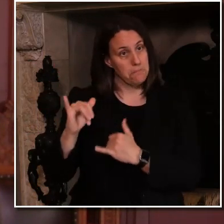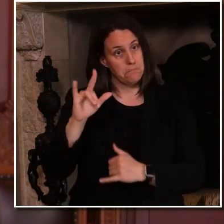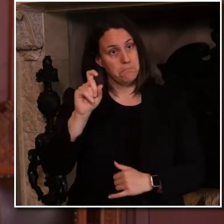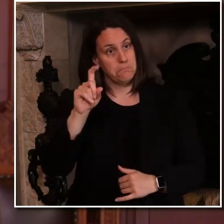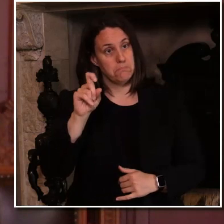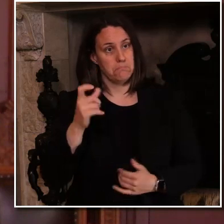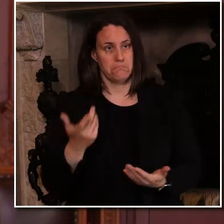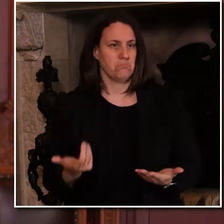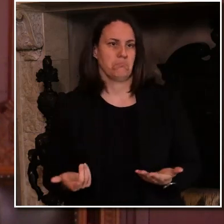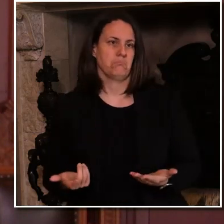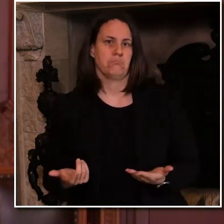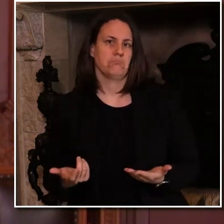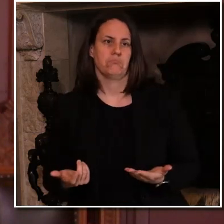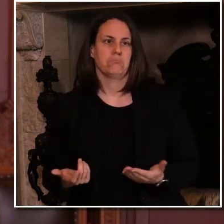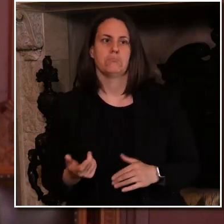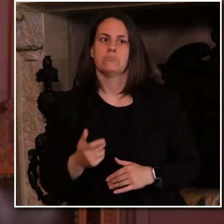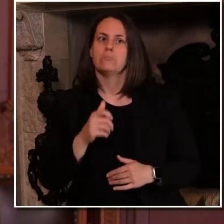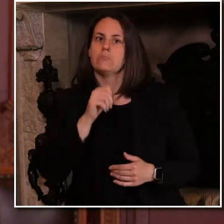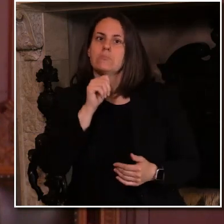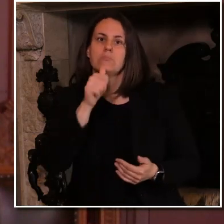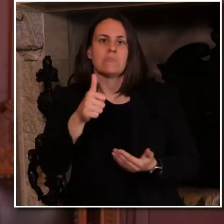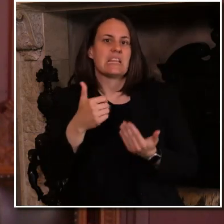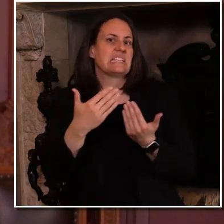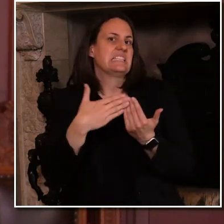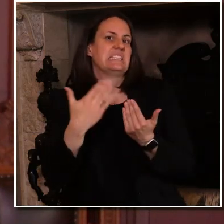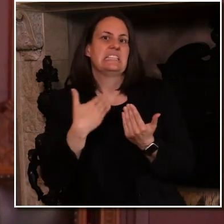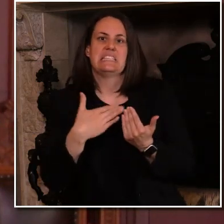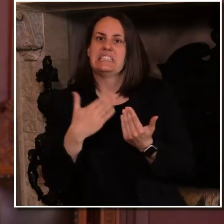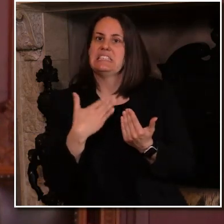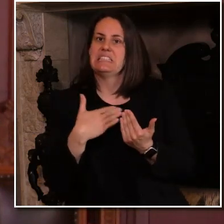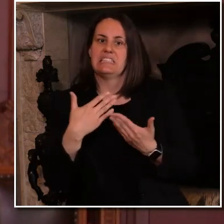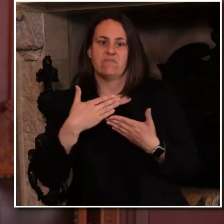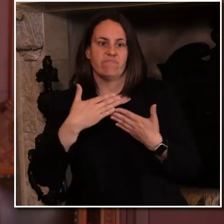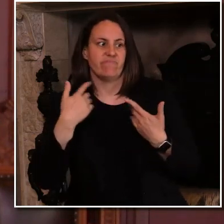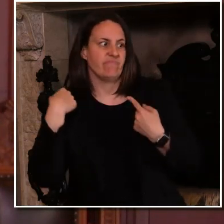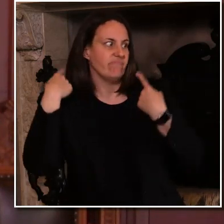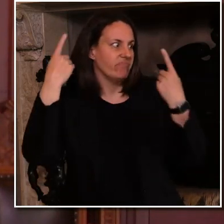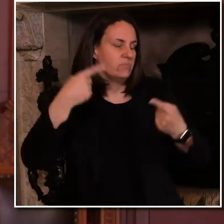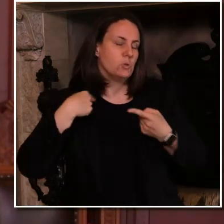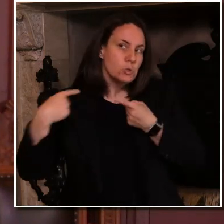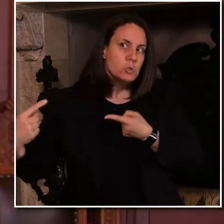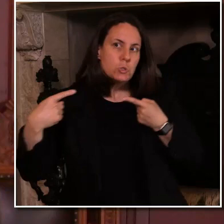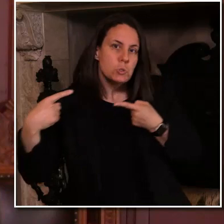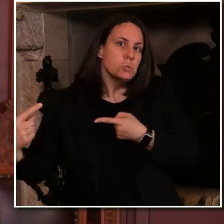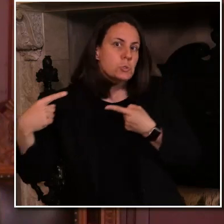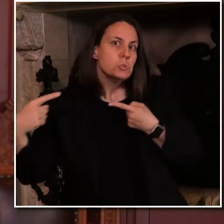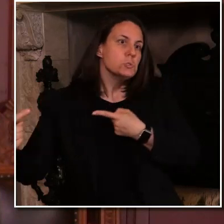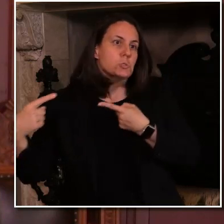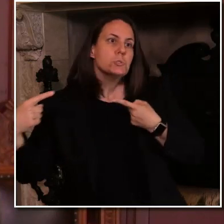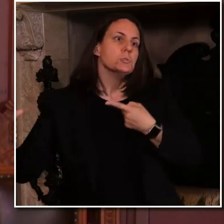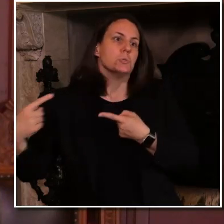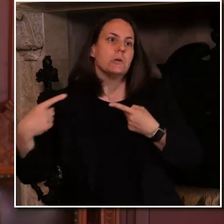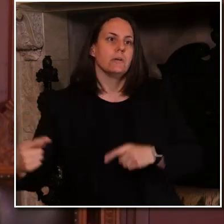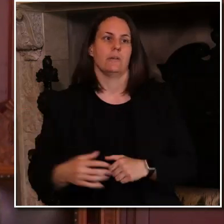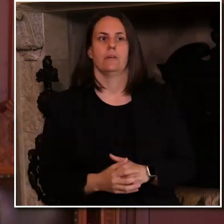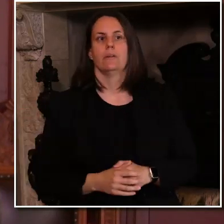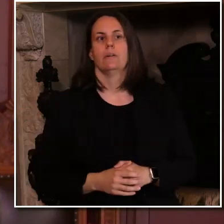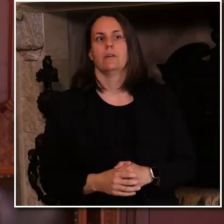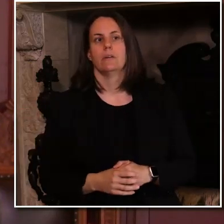certainly there was some advantage for them in the past because they had a Republican governor. It's easy to